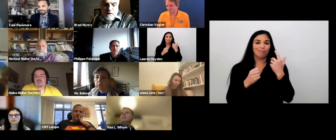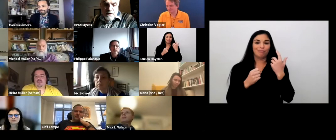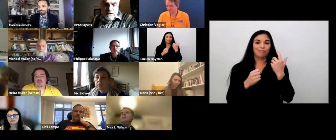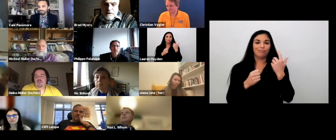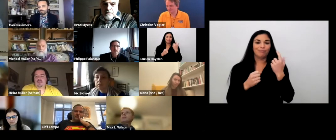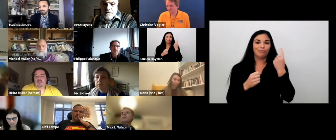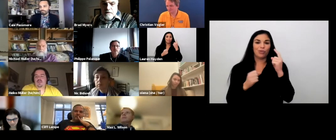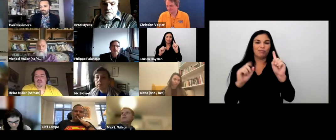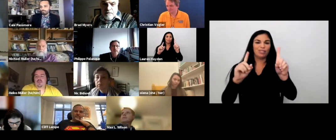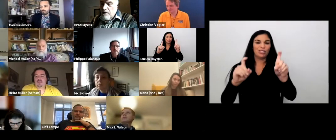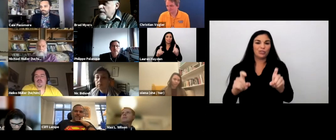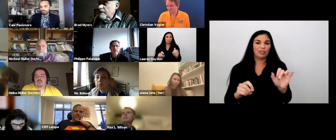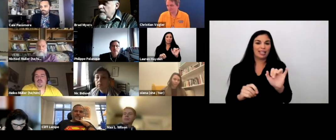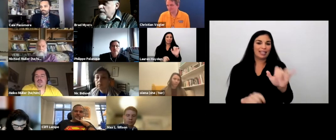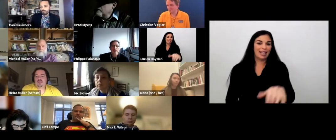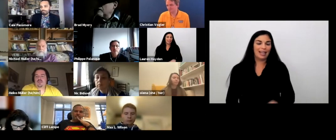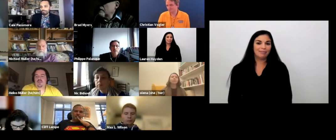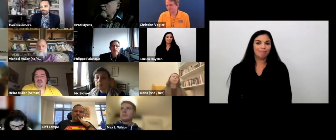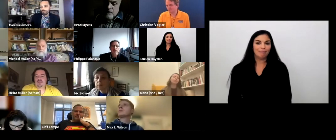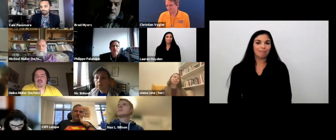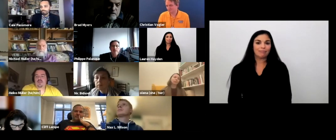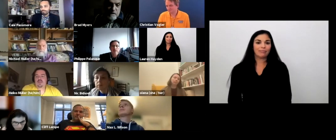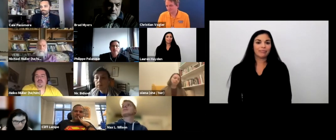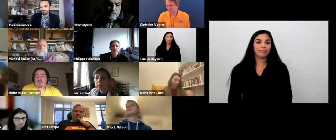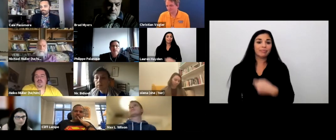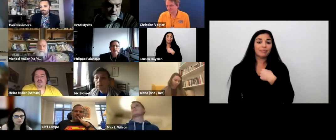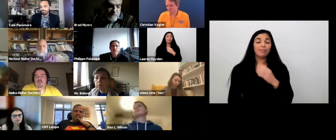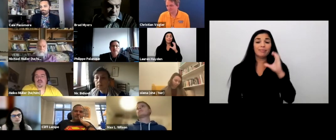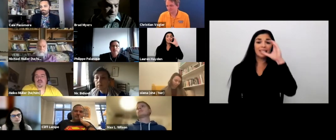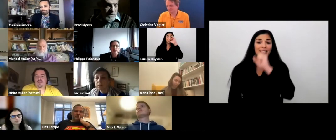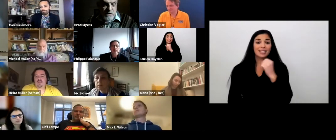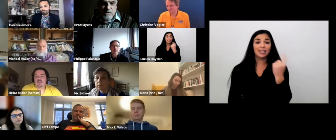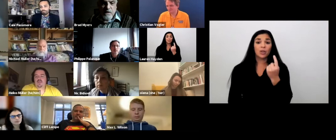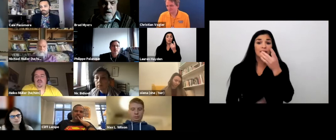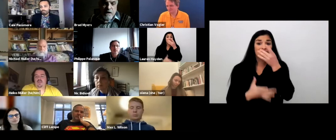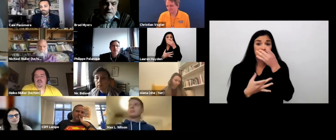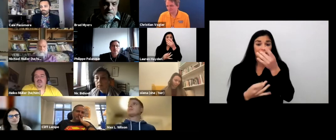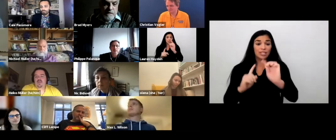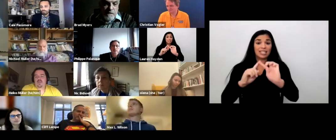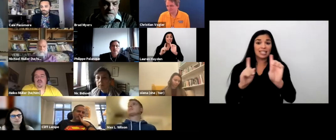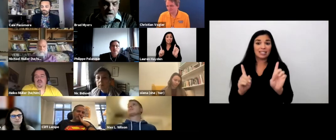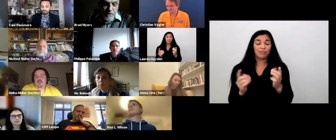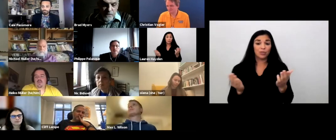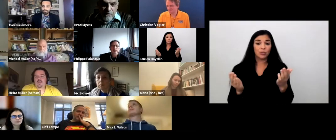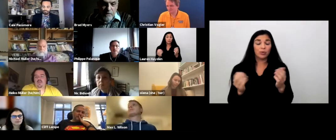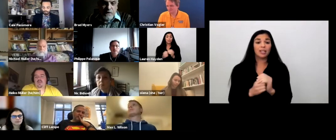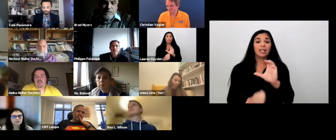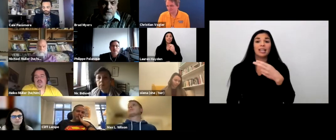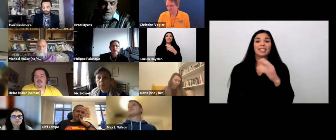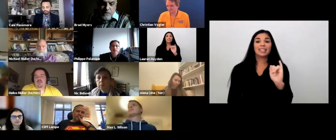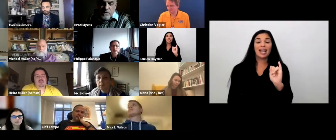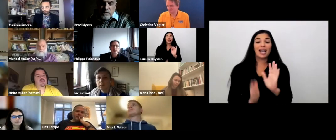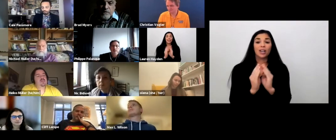a survey like that. I guess the only interesting distinction is the CHI conference for